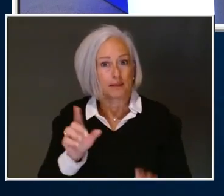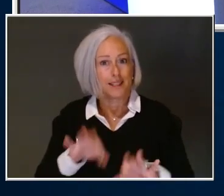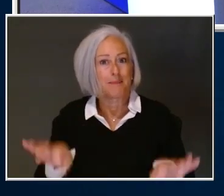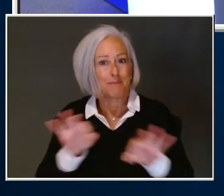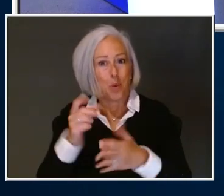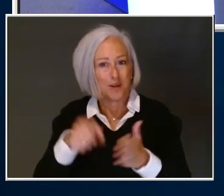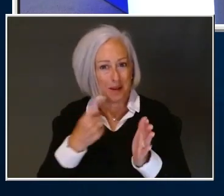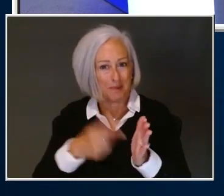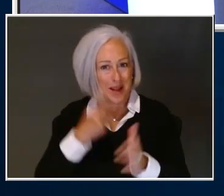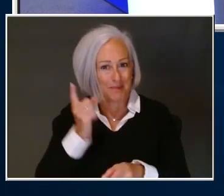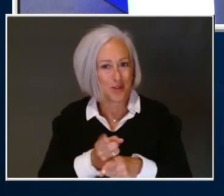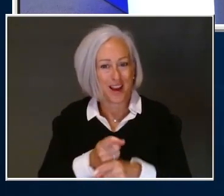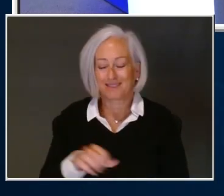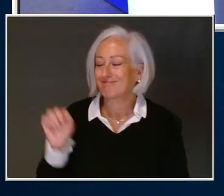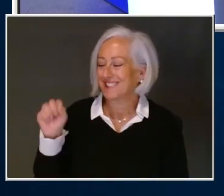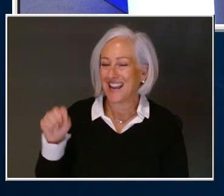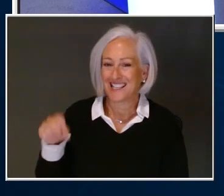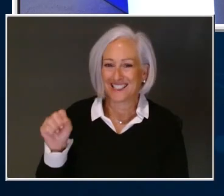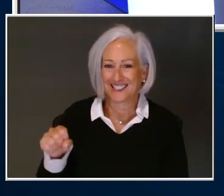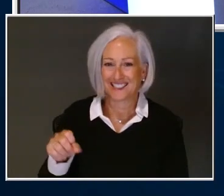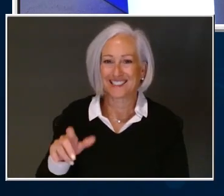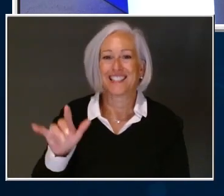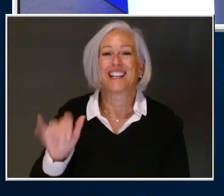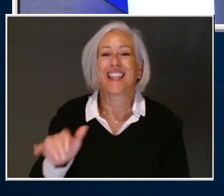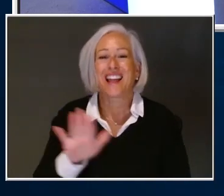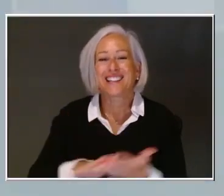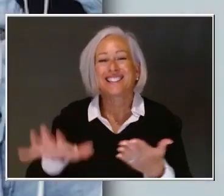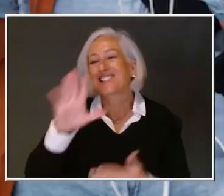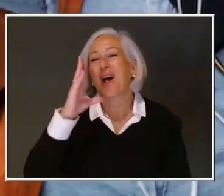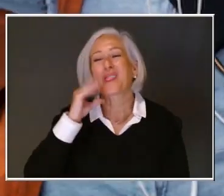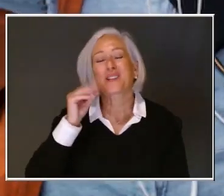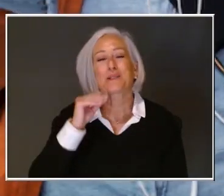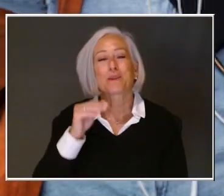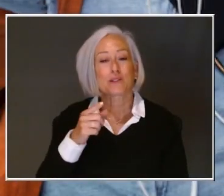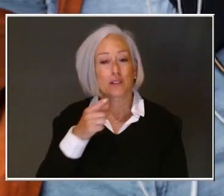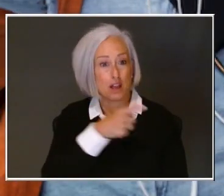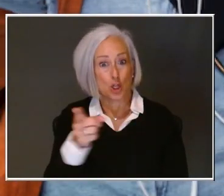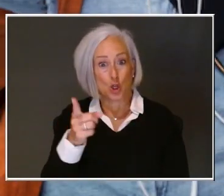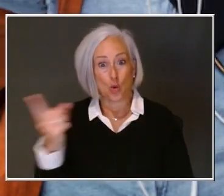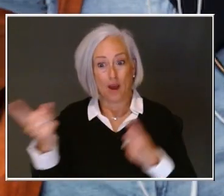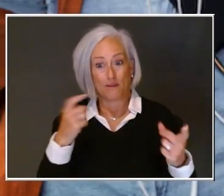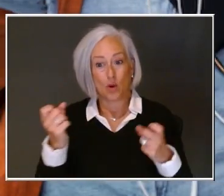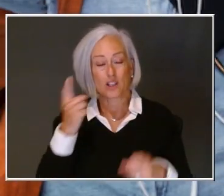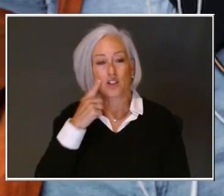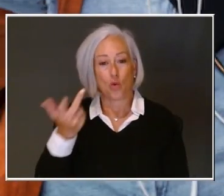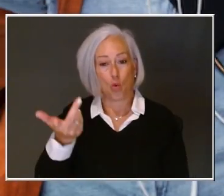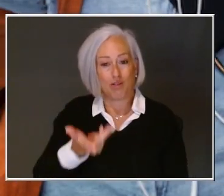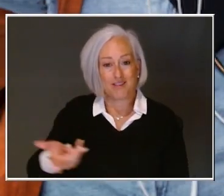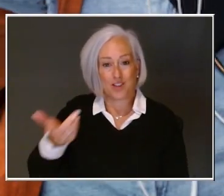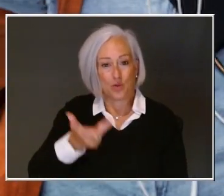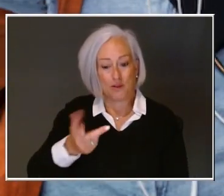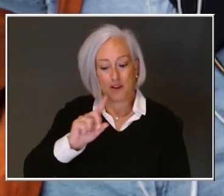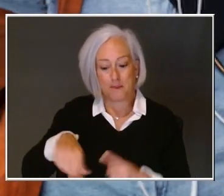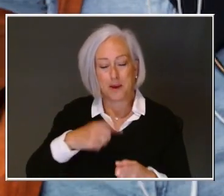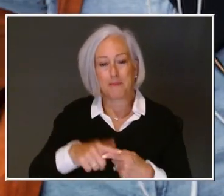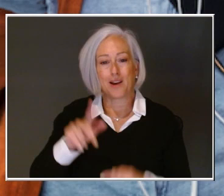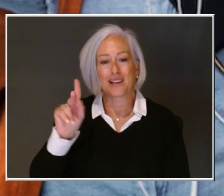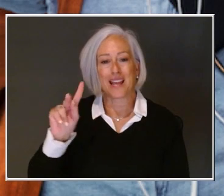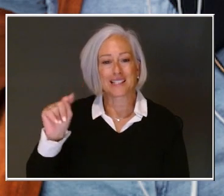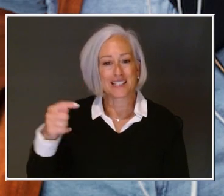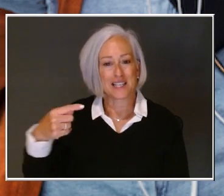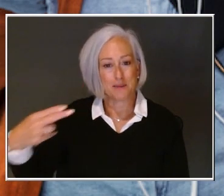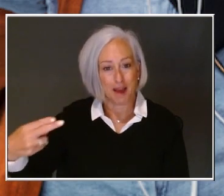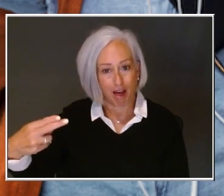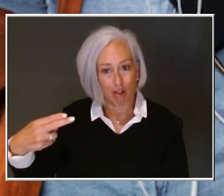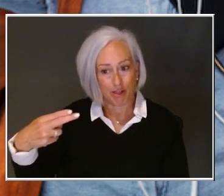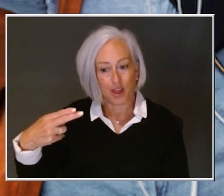Absolutely. Absolutely. That is the college experience. Okay, so if you have questions for these gentlemen about Kansas Team Health and the health care provided to